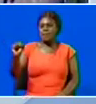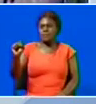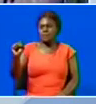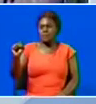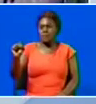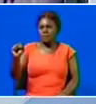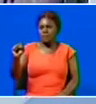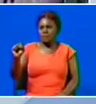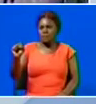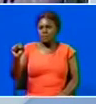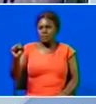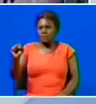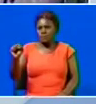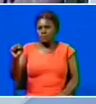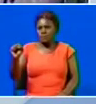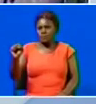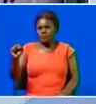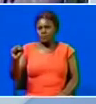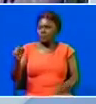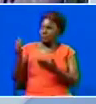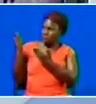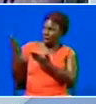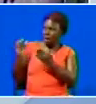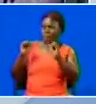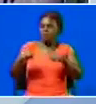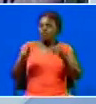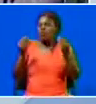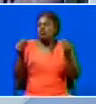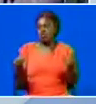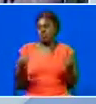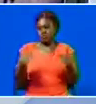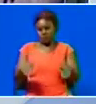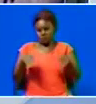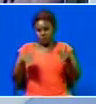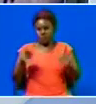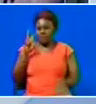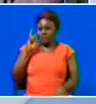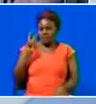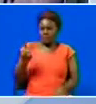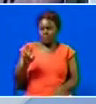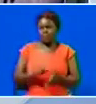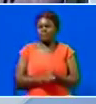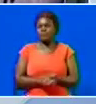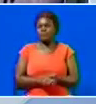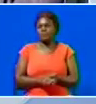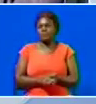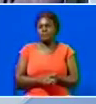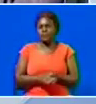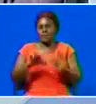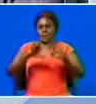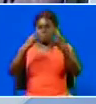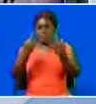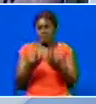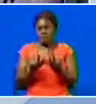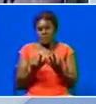to NYS. So will she be that magic bullet? Let's wait and see. Now, the family